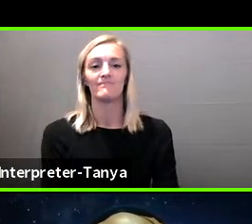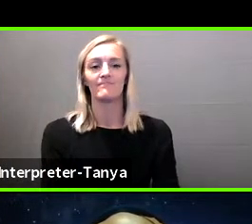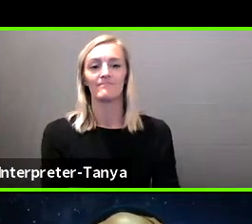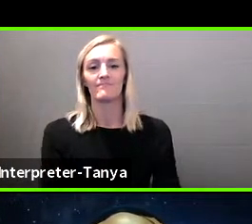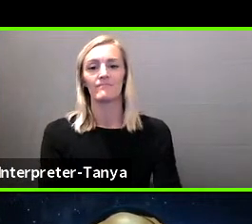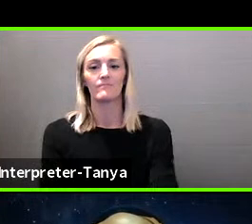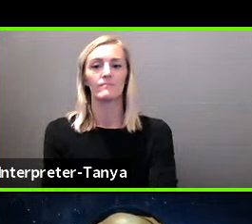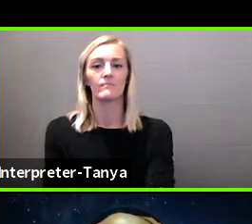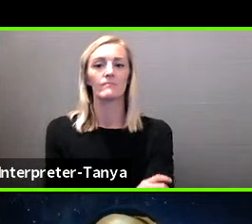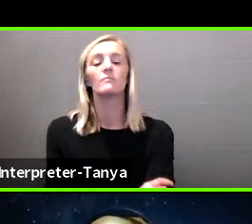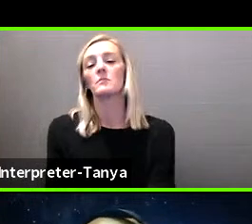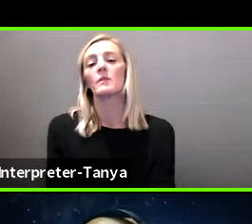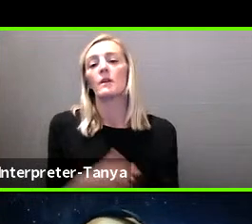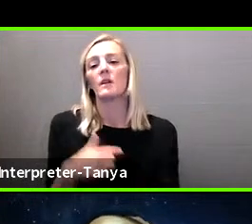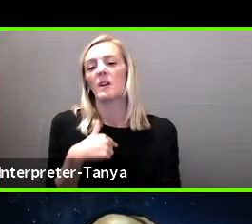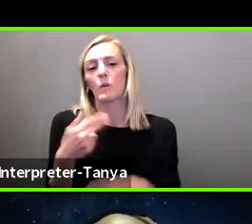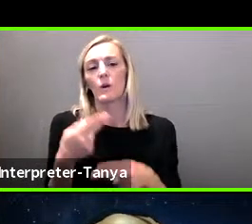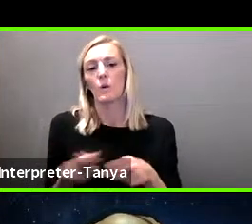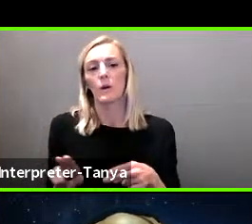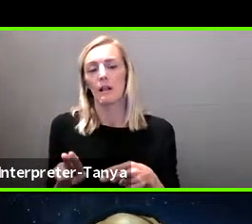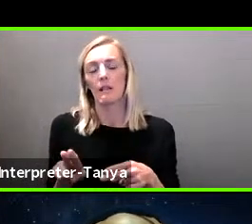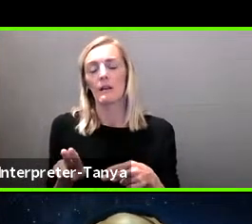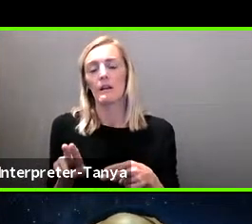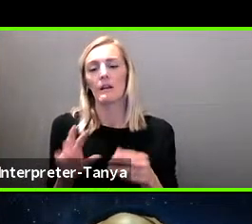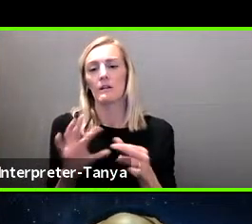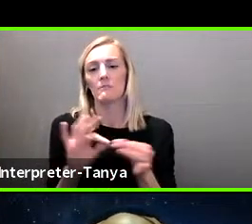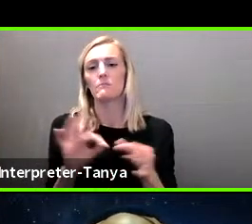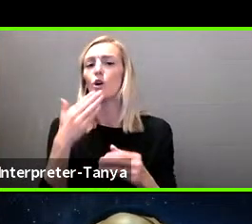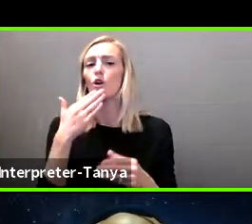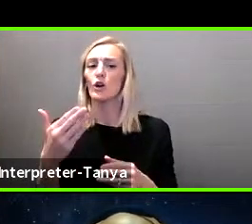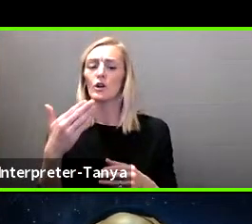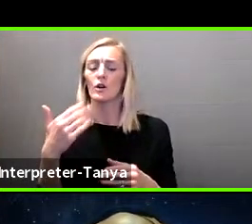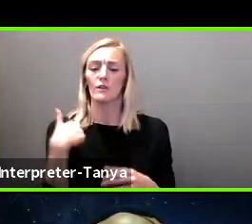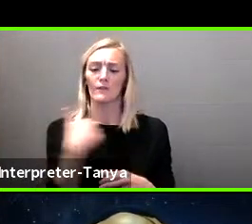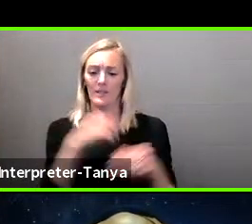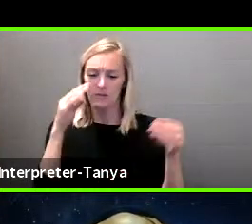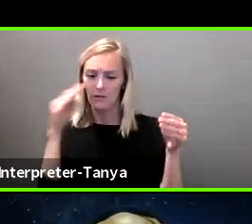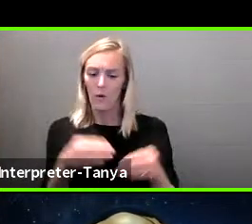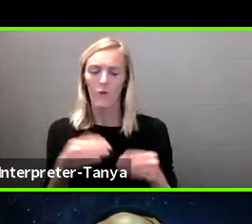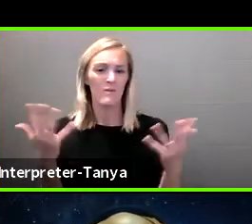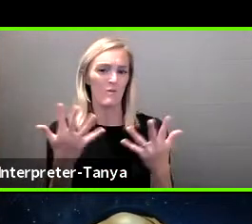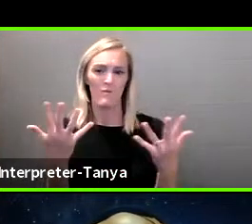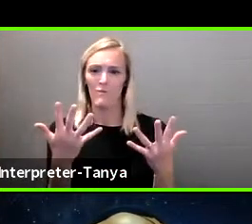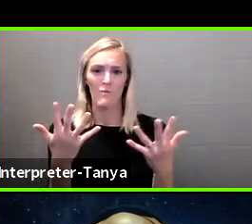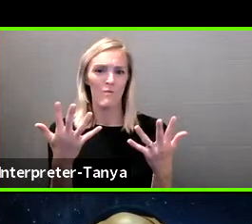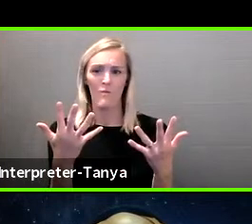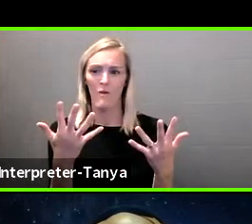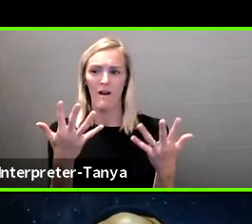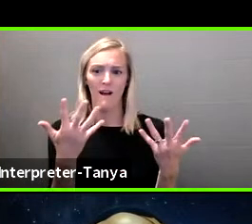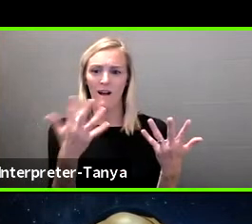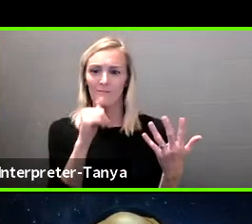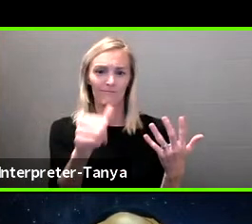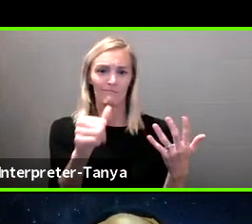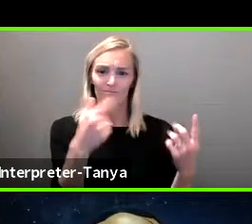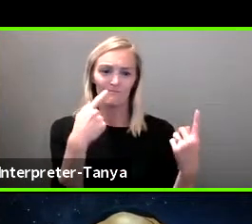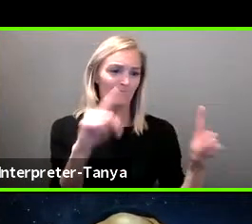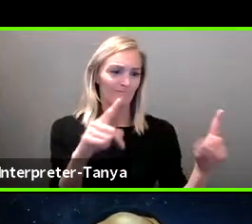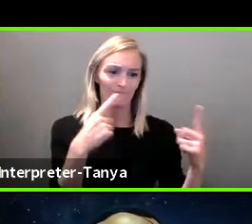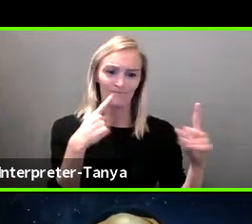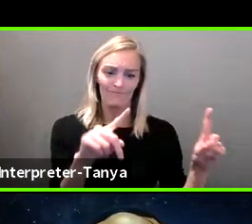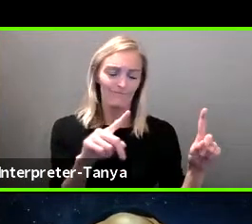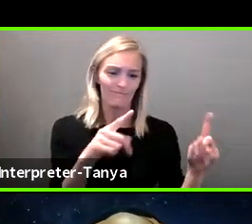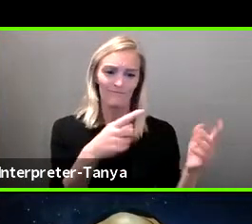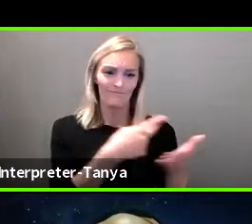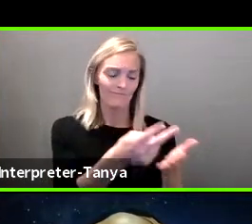I just wanted to quickly say that it's good for us to focus on what isn't working, but if we could also turn that around and work on things that